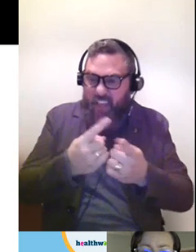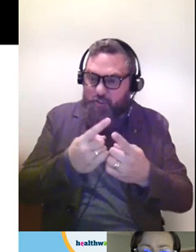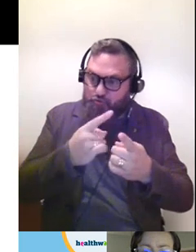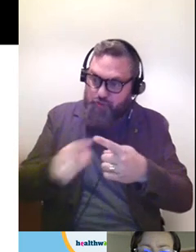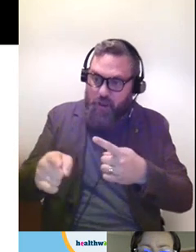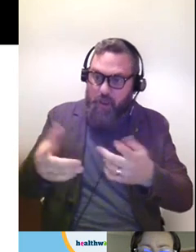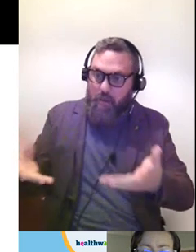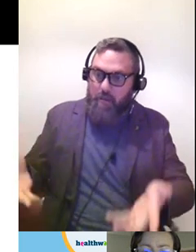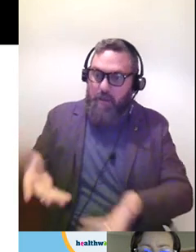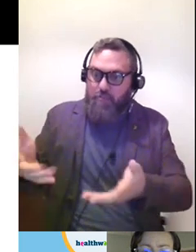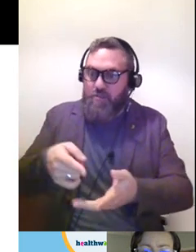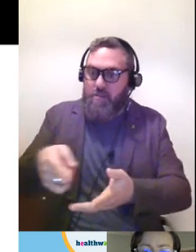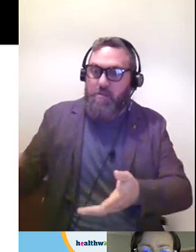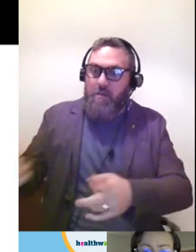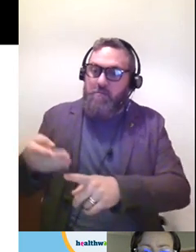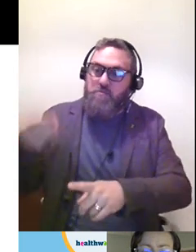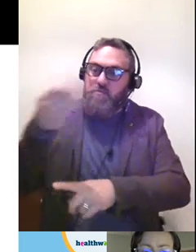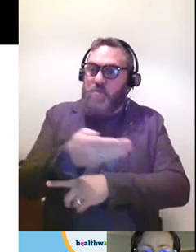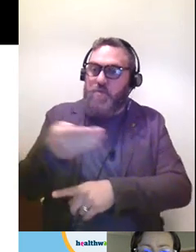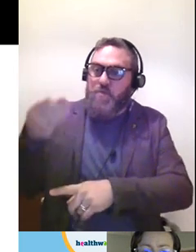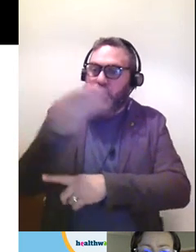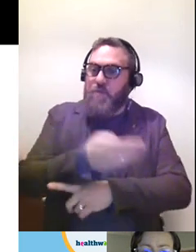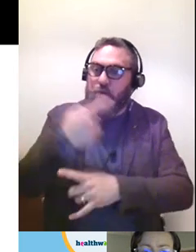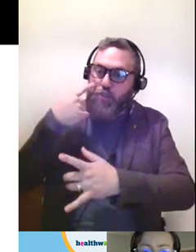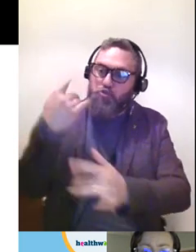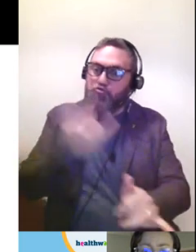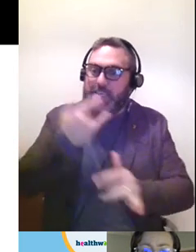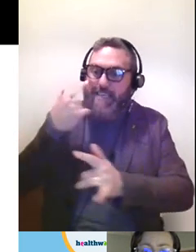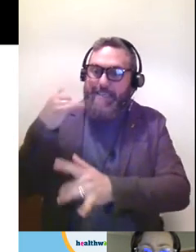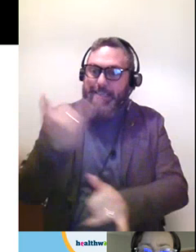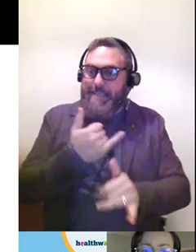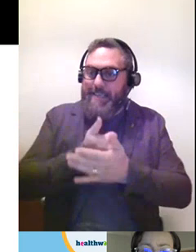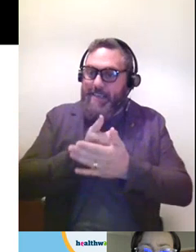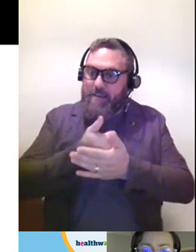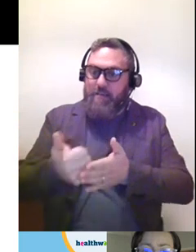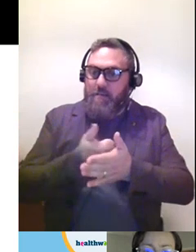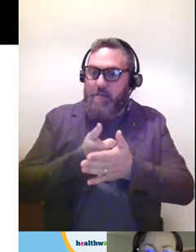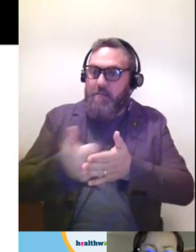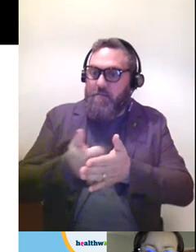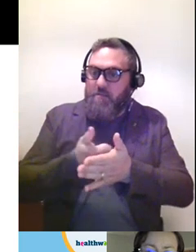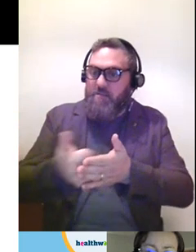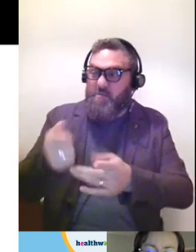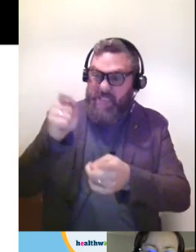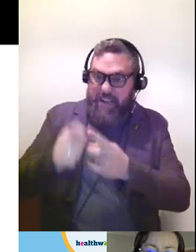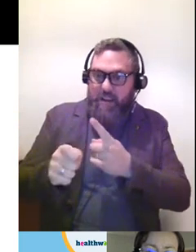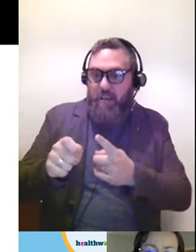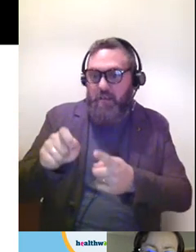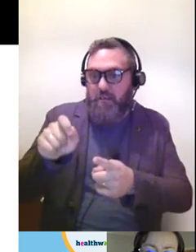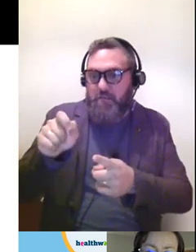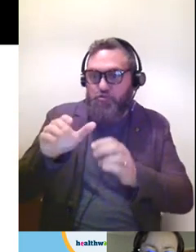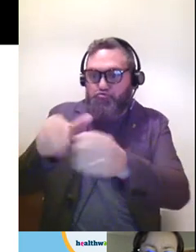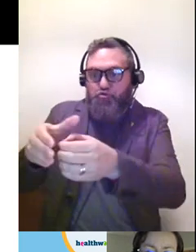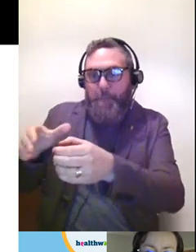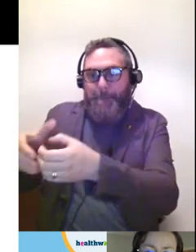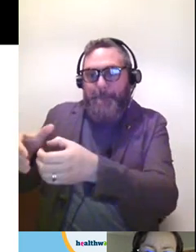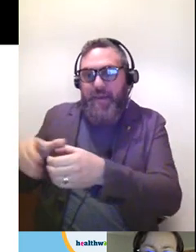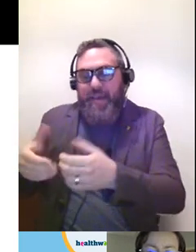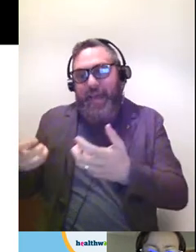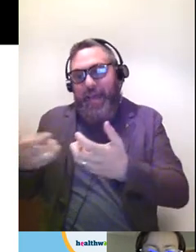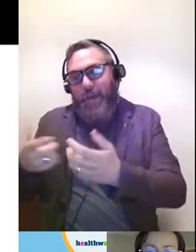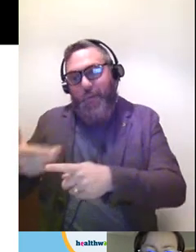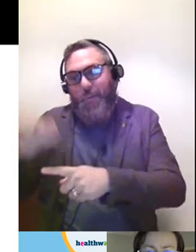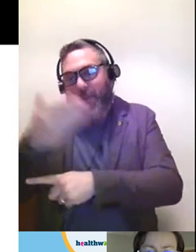will improve the proportion of people and some of our specific populations, how they access